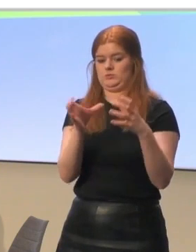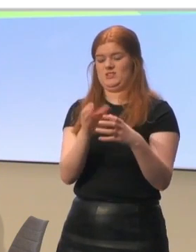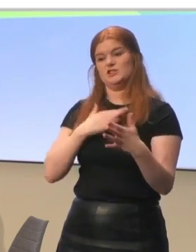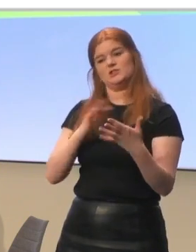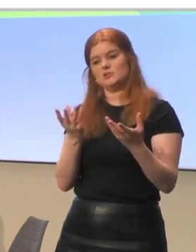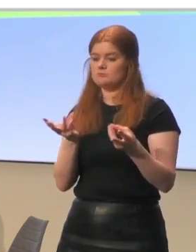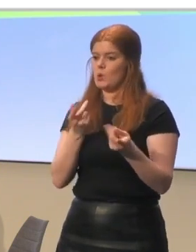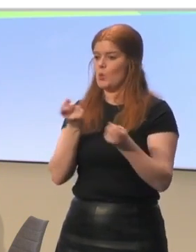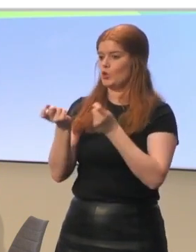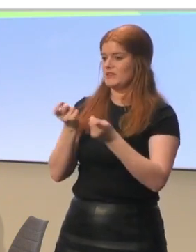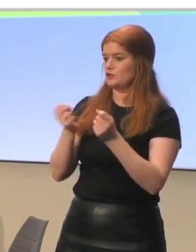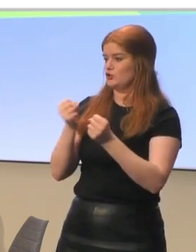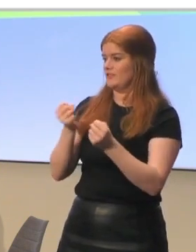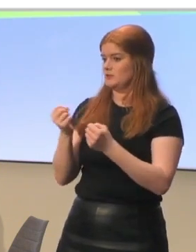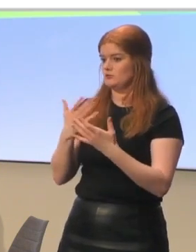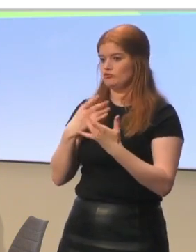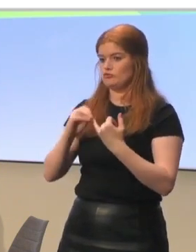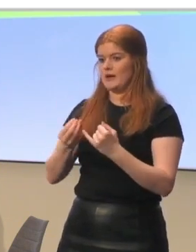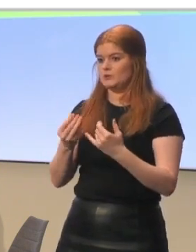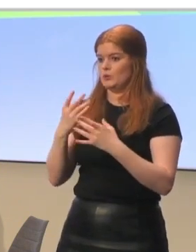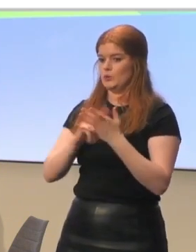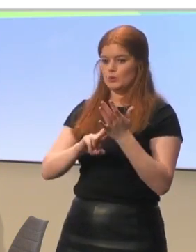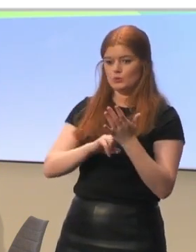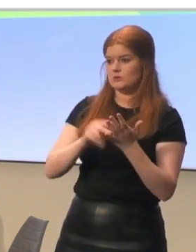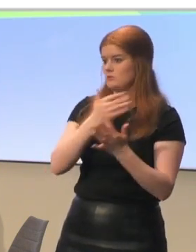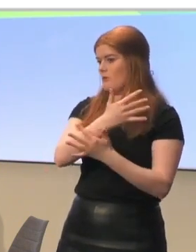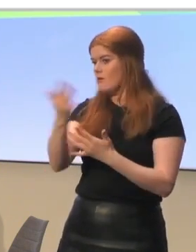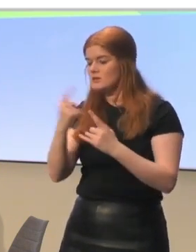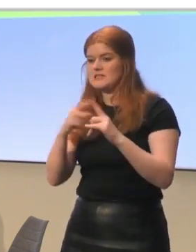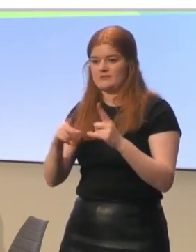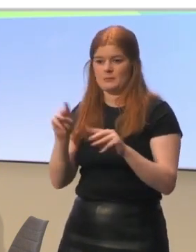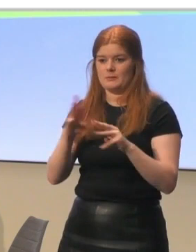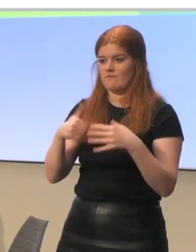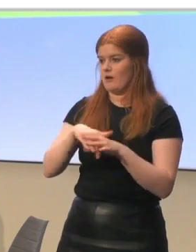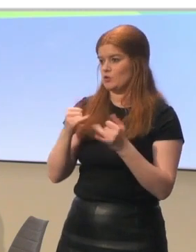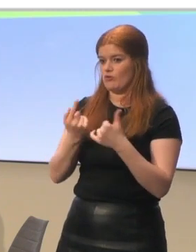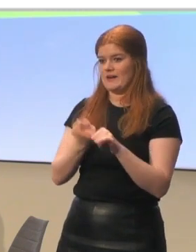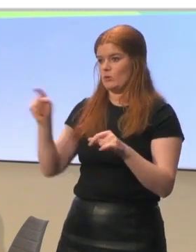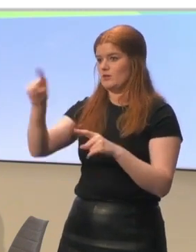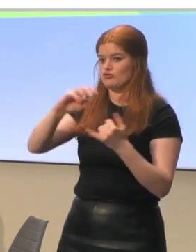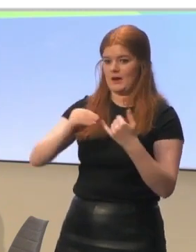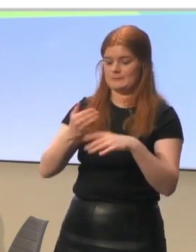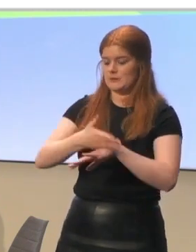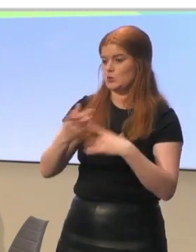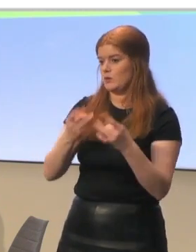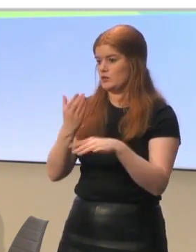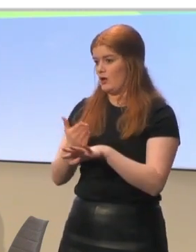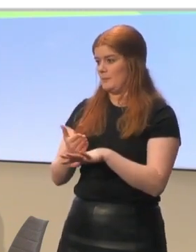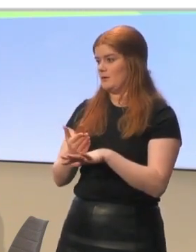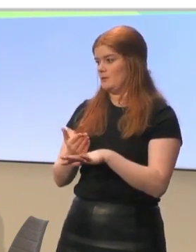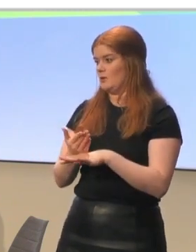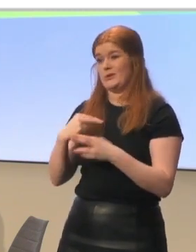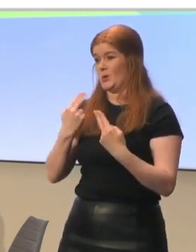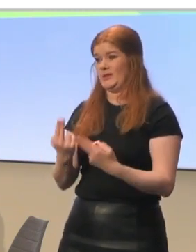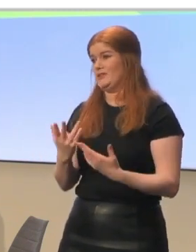purely a coordination service to try and utilise all the different stakeholders who are already out there doing the job. The last thing we need